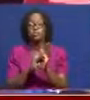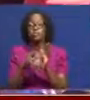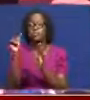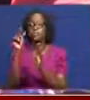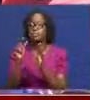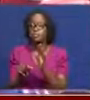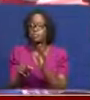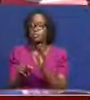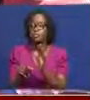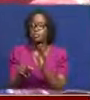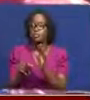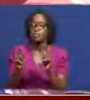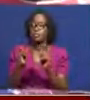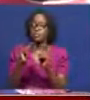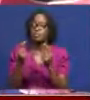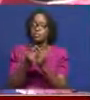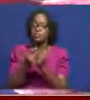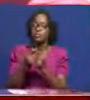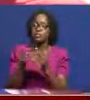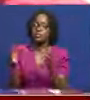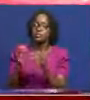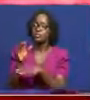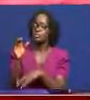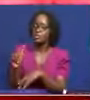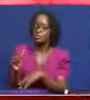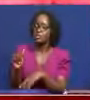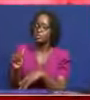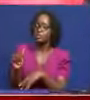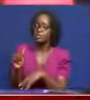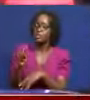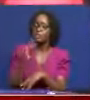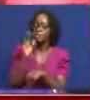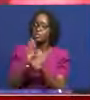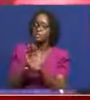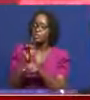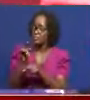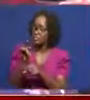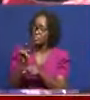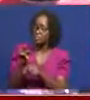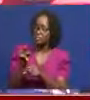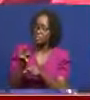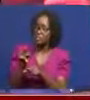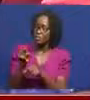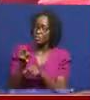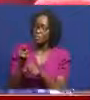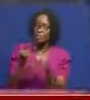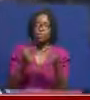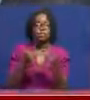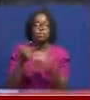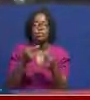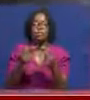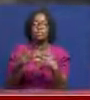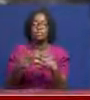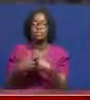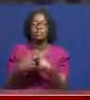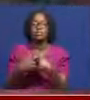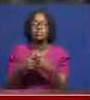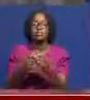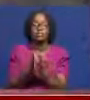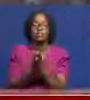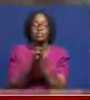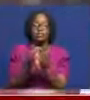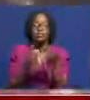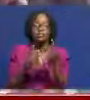region. Teams in our Pool A will promise you a competitive match. With their